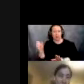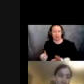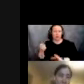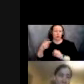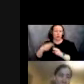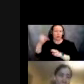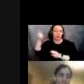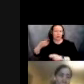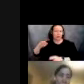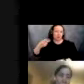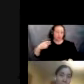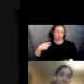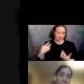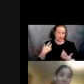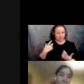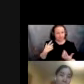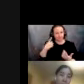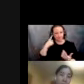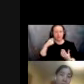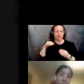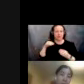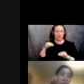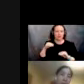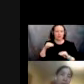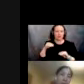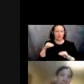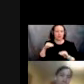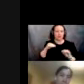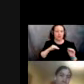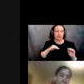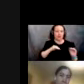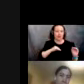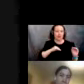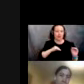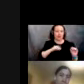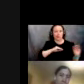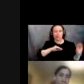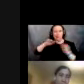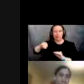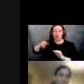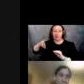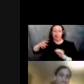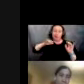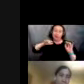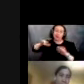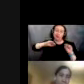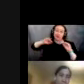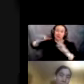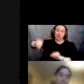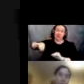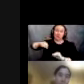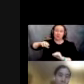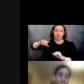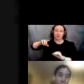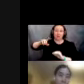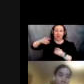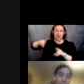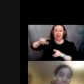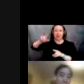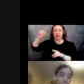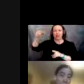think, because migration there really didn't start mass migration for a little bit later than the rest of the